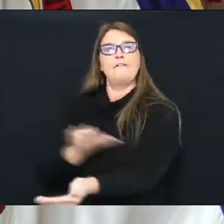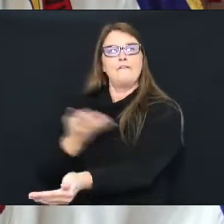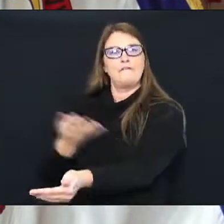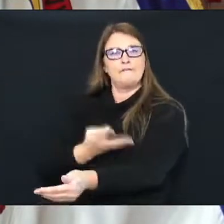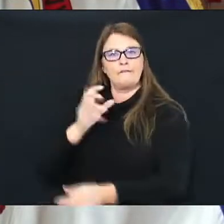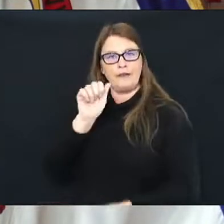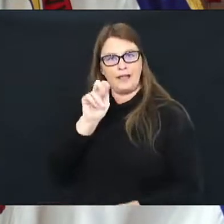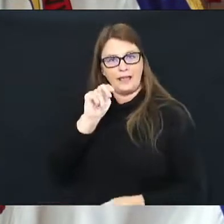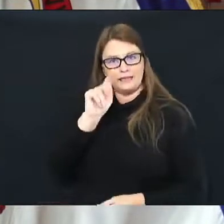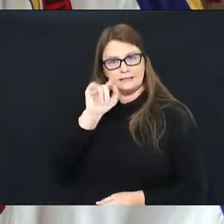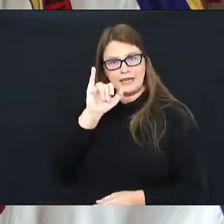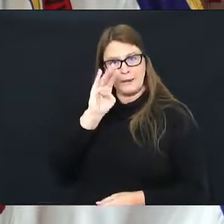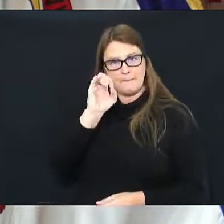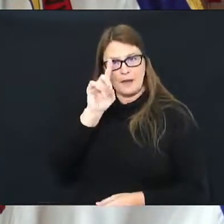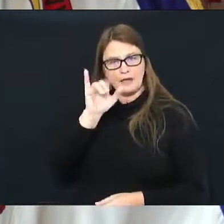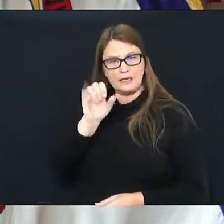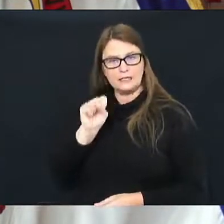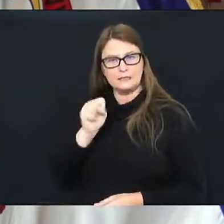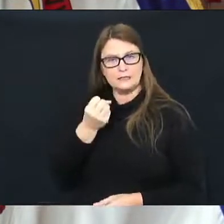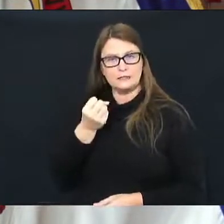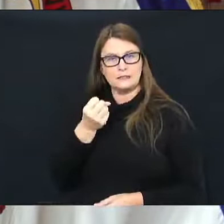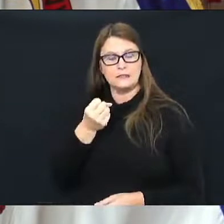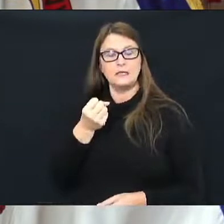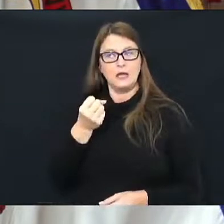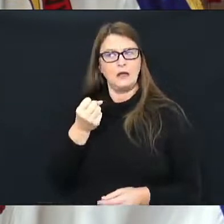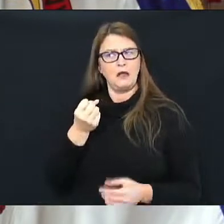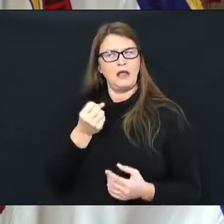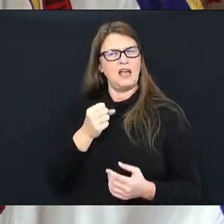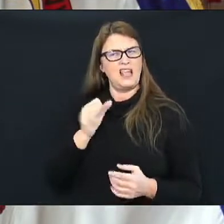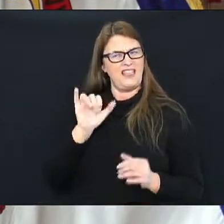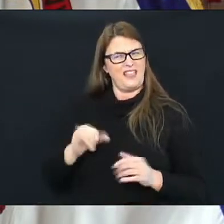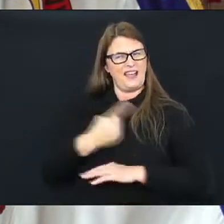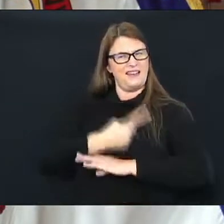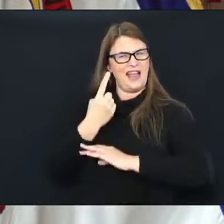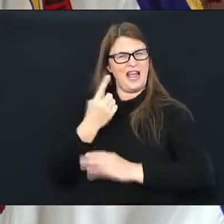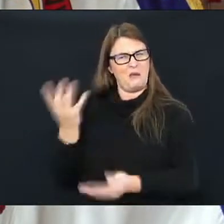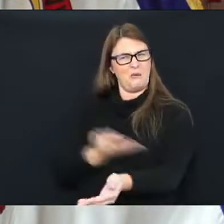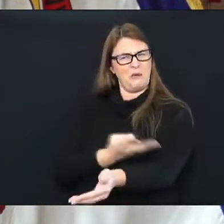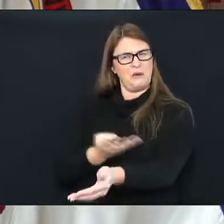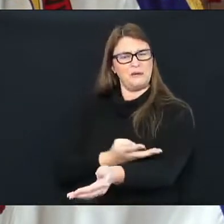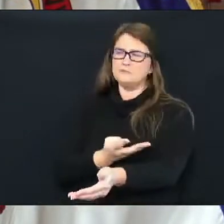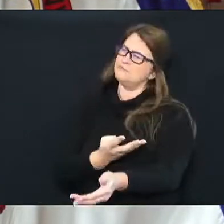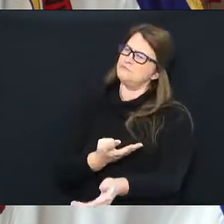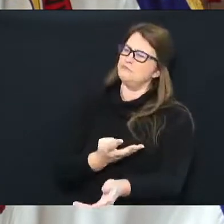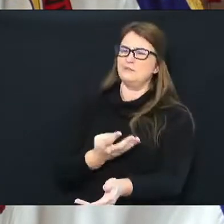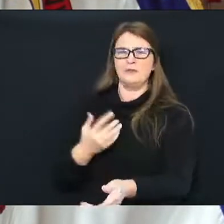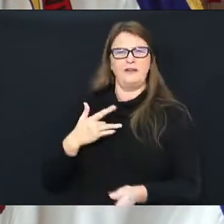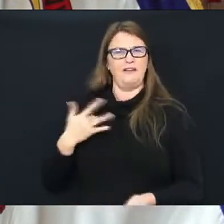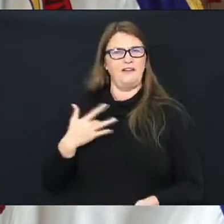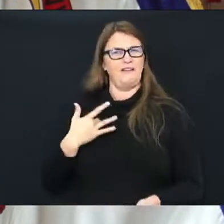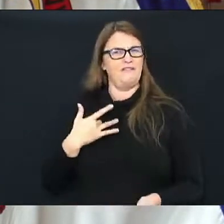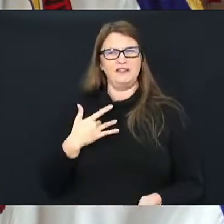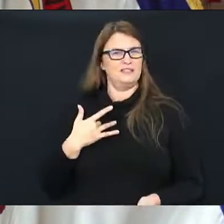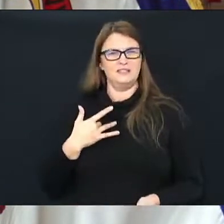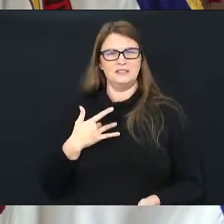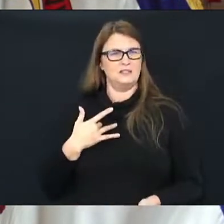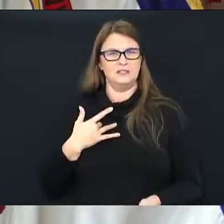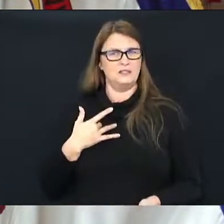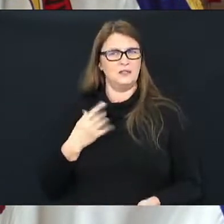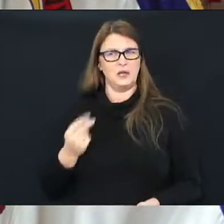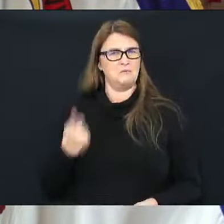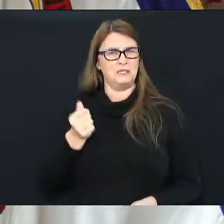I didn't see any immediate reaction to the antibodies, like, you get the antibodies in a few hours, you're just feeling much better. I did not